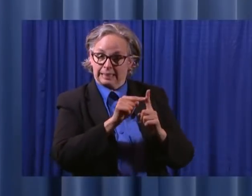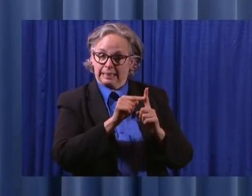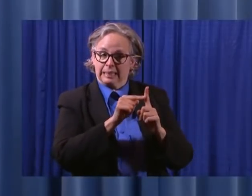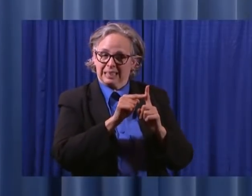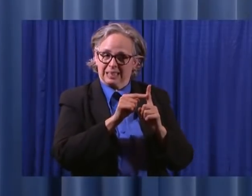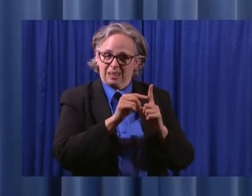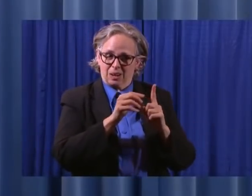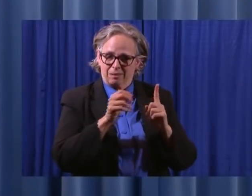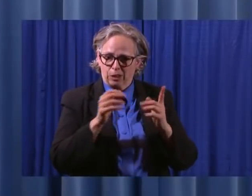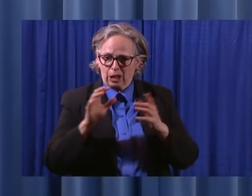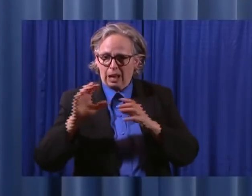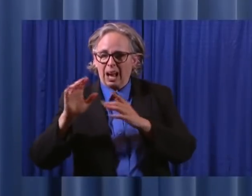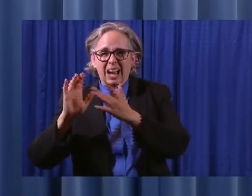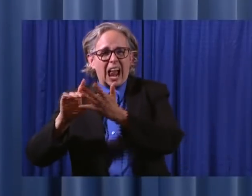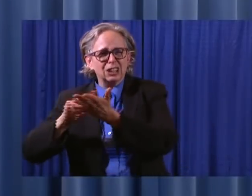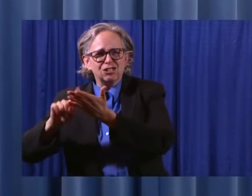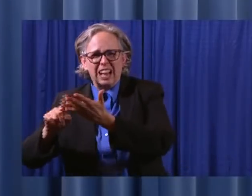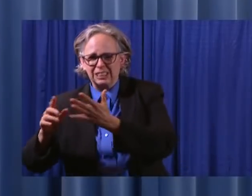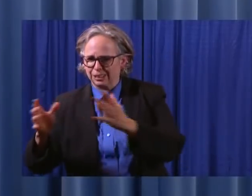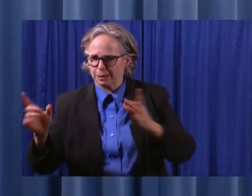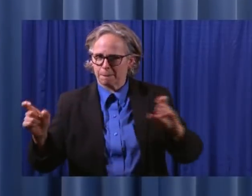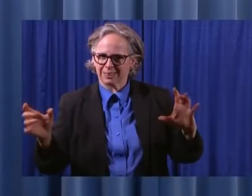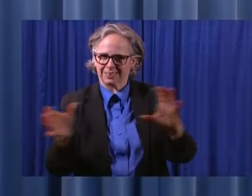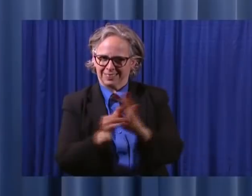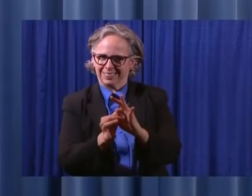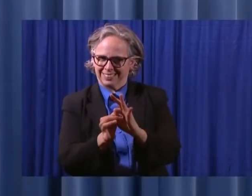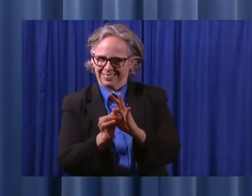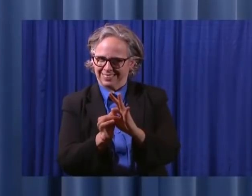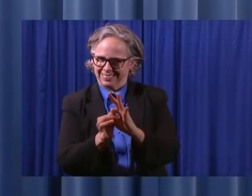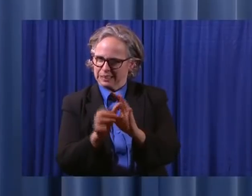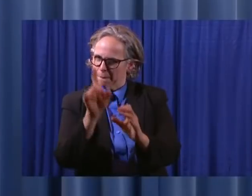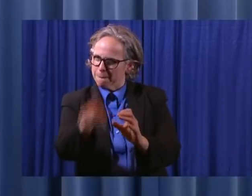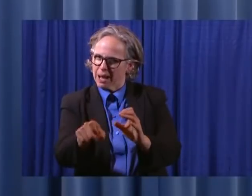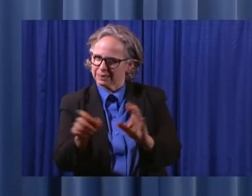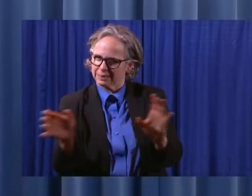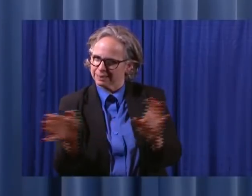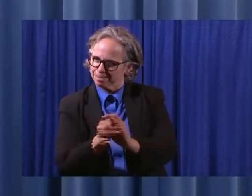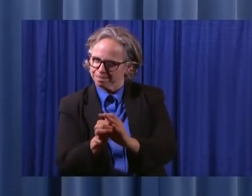you have the tracing that goes with that. And so that is vitally important.